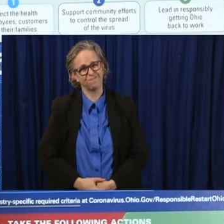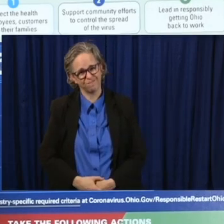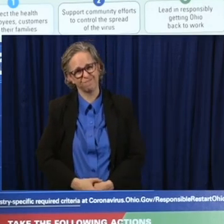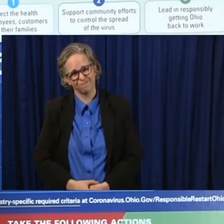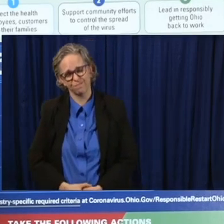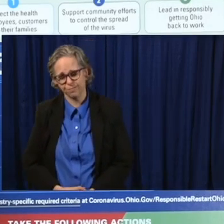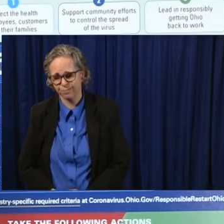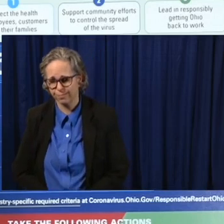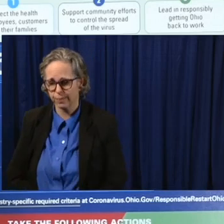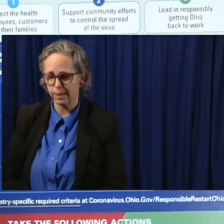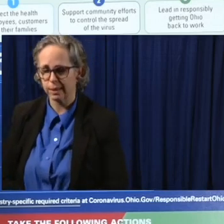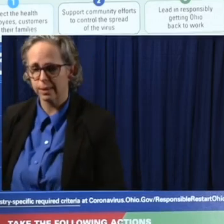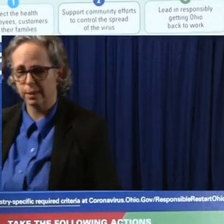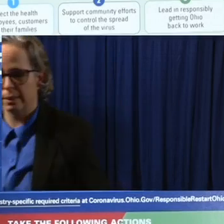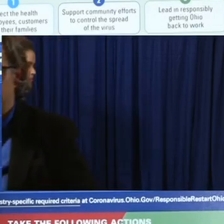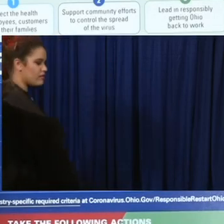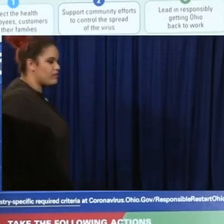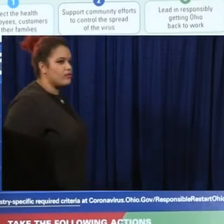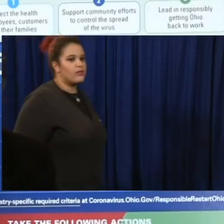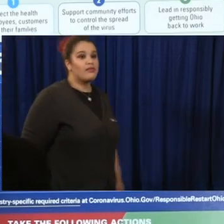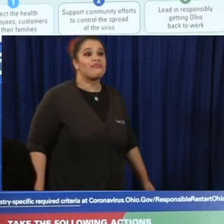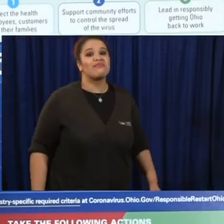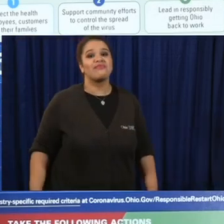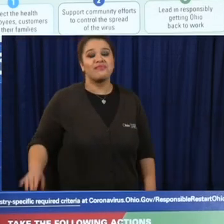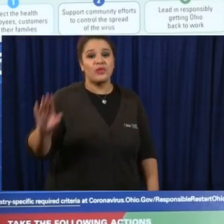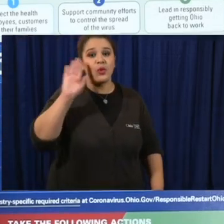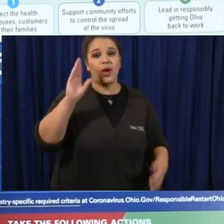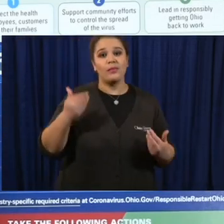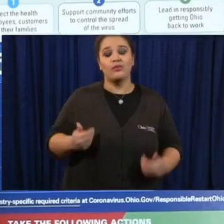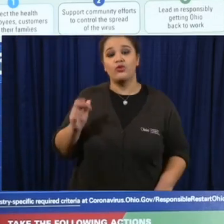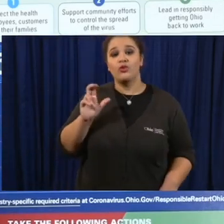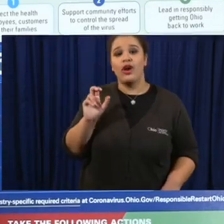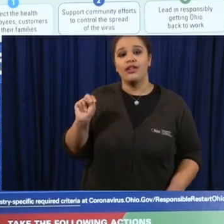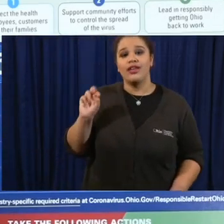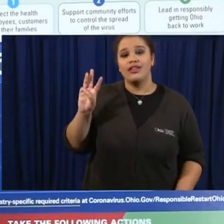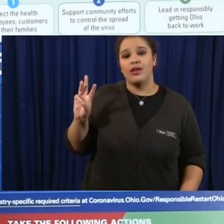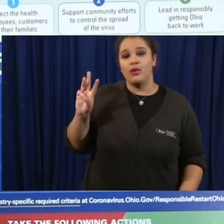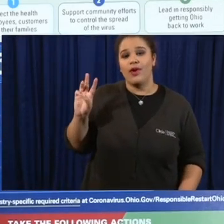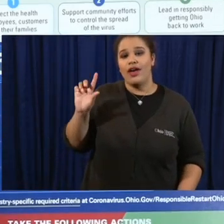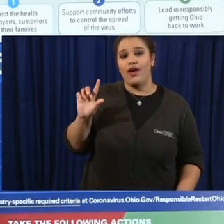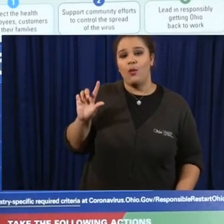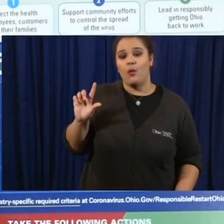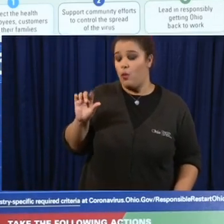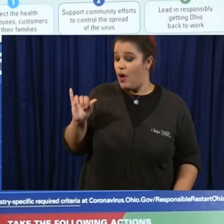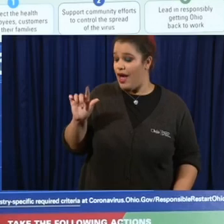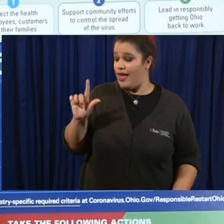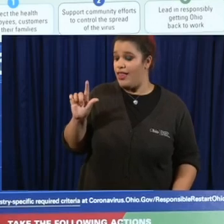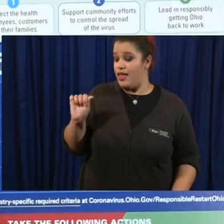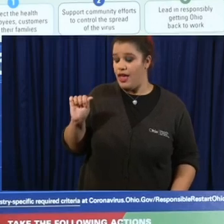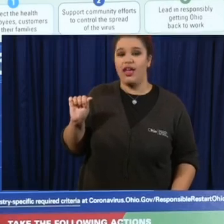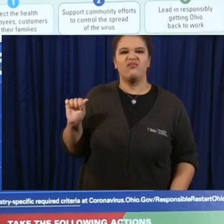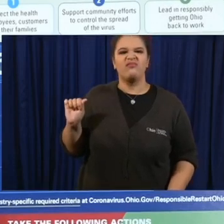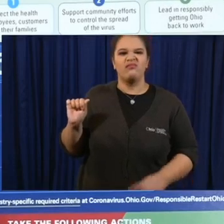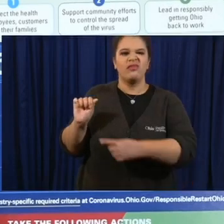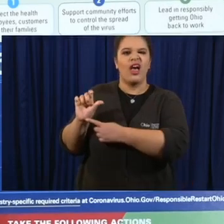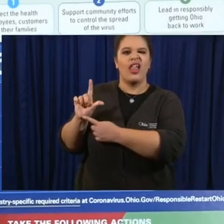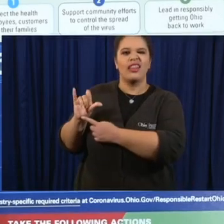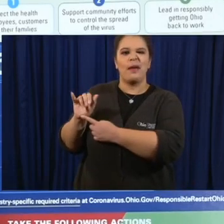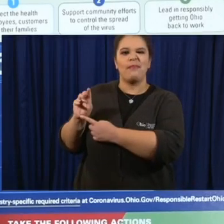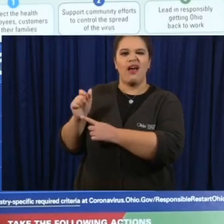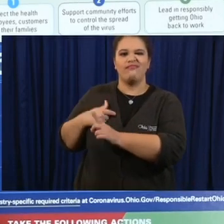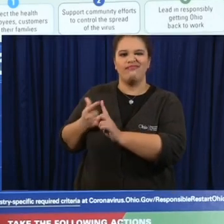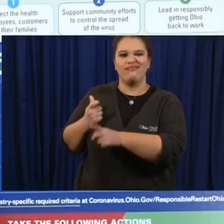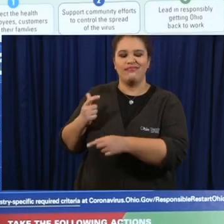Hi everyone, Aran Hami with WLIO in Lima. My question is for the governor and lieutenant governor. If we could return to the face masks, face coverings once